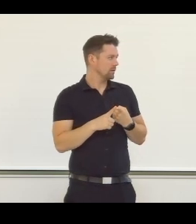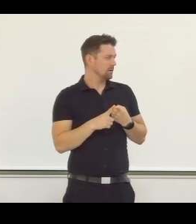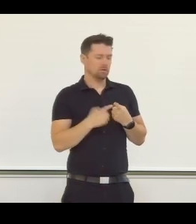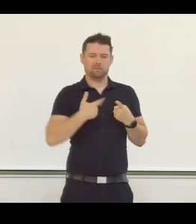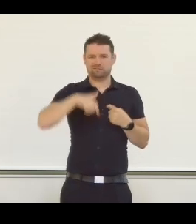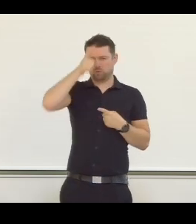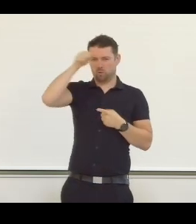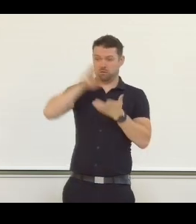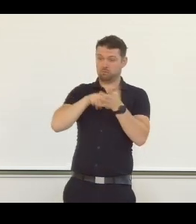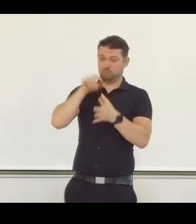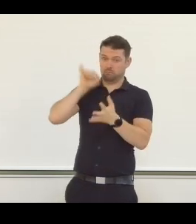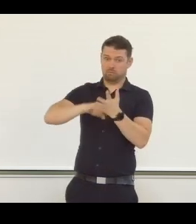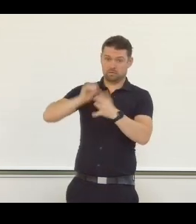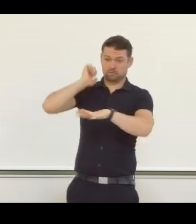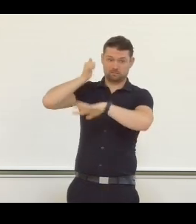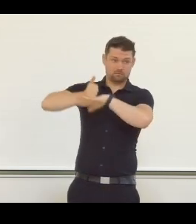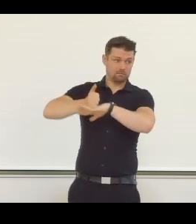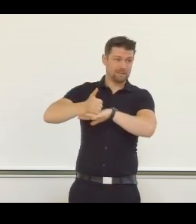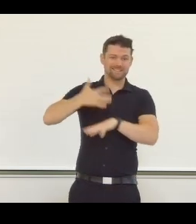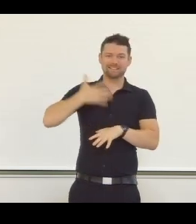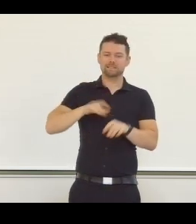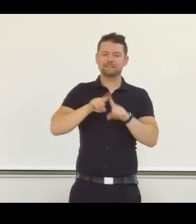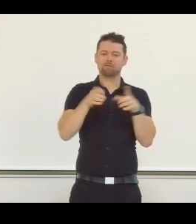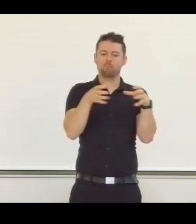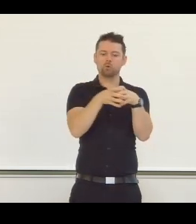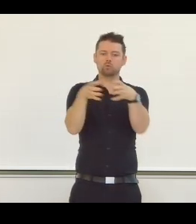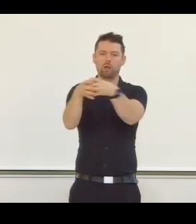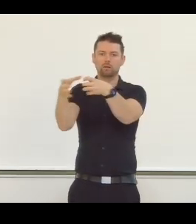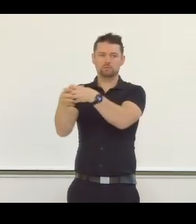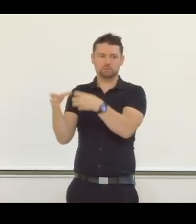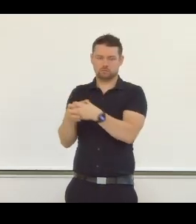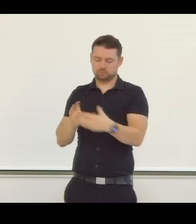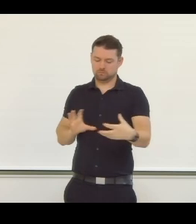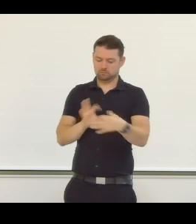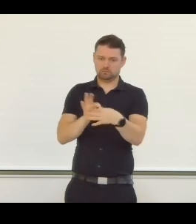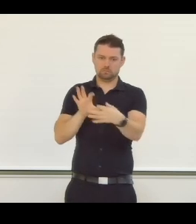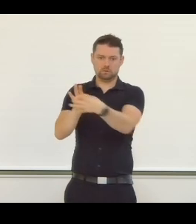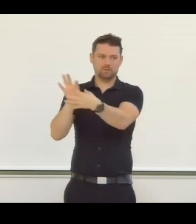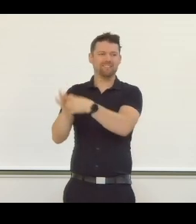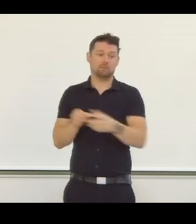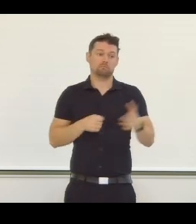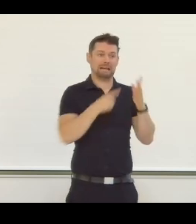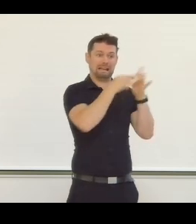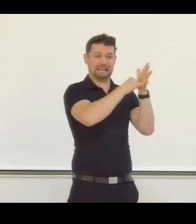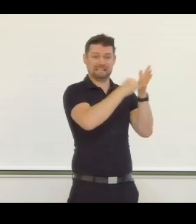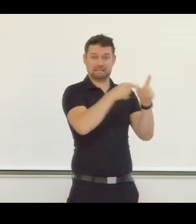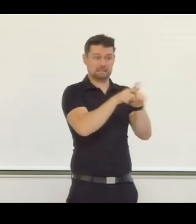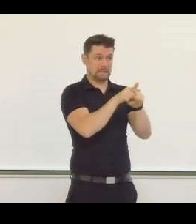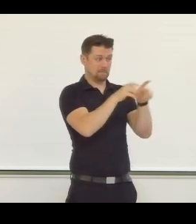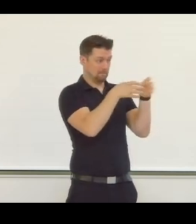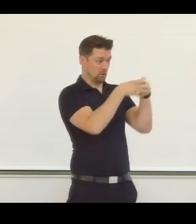base should consist of several modules. I mean, it's nothing new. The ISS is built, assembled